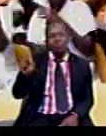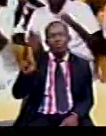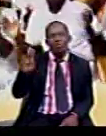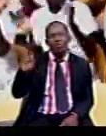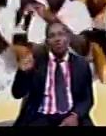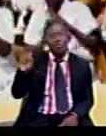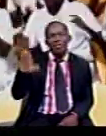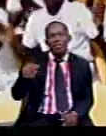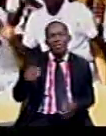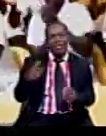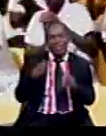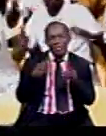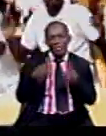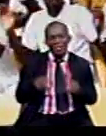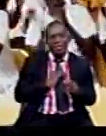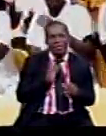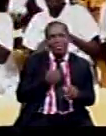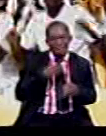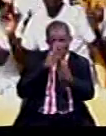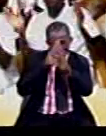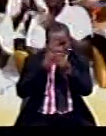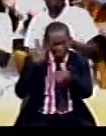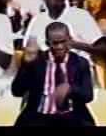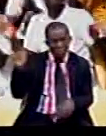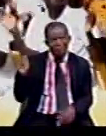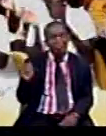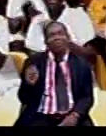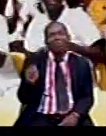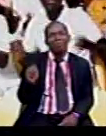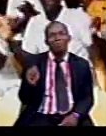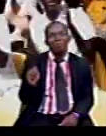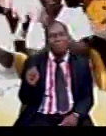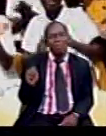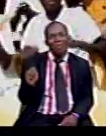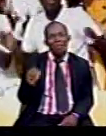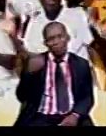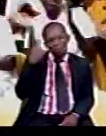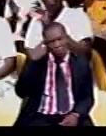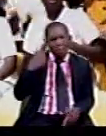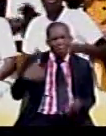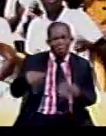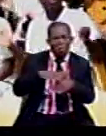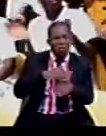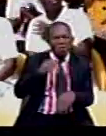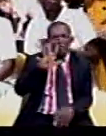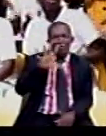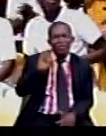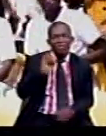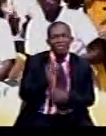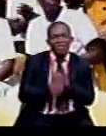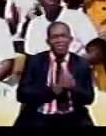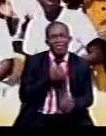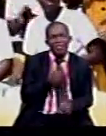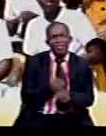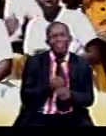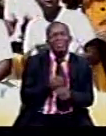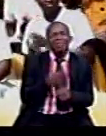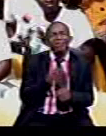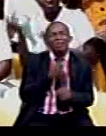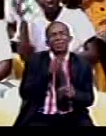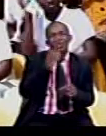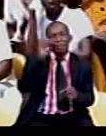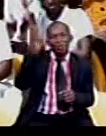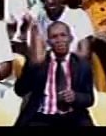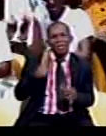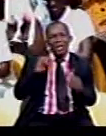over 50 years the Lord has used them, the impact they have made across the world, bringing many to